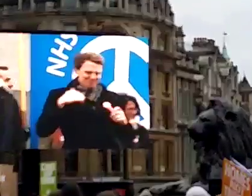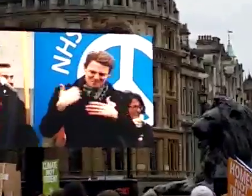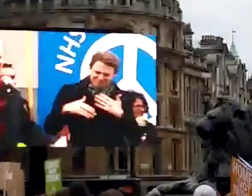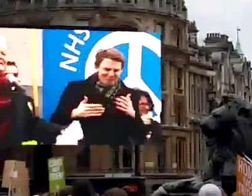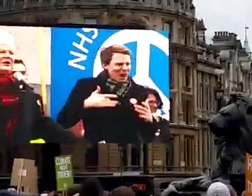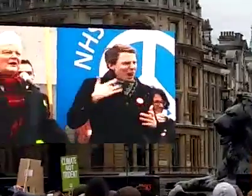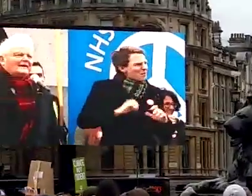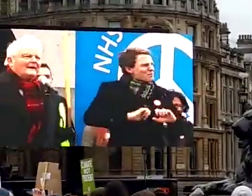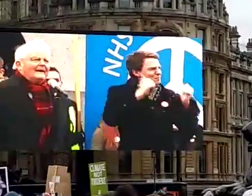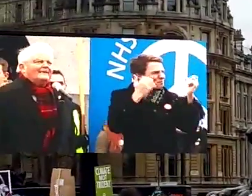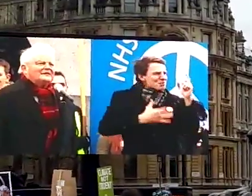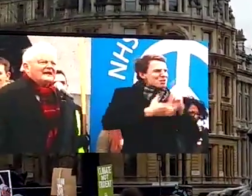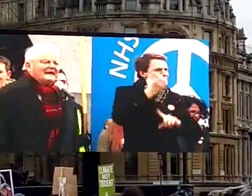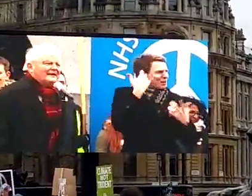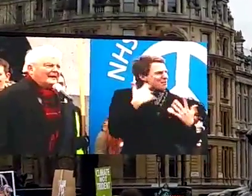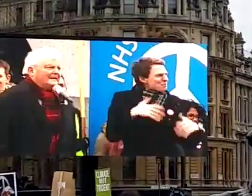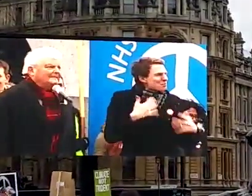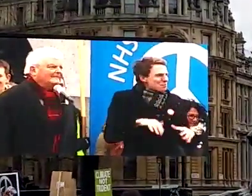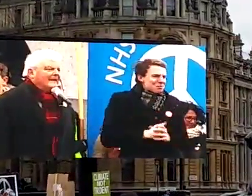cheer.